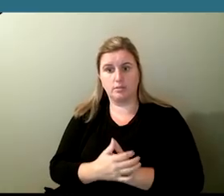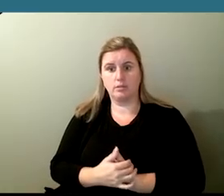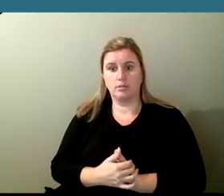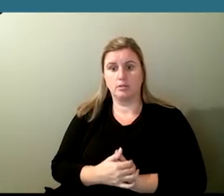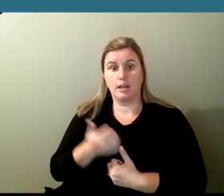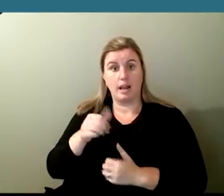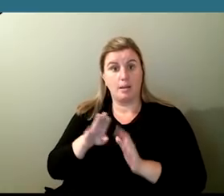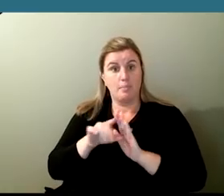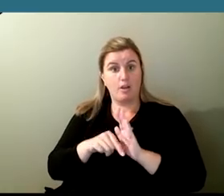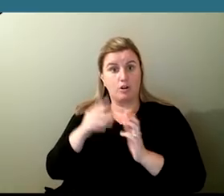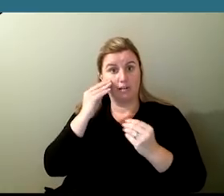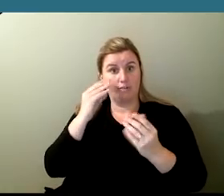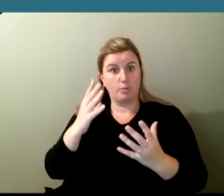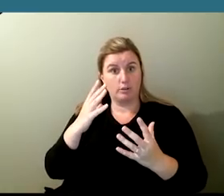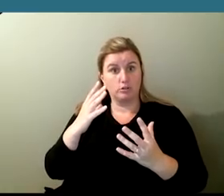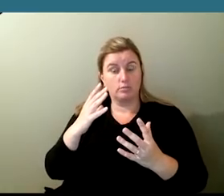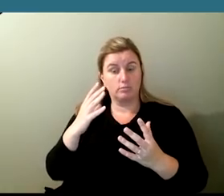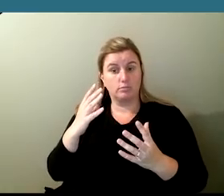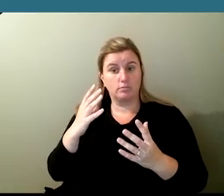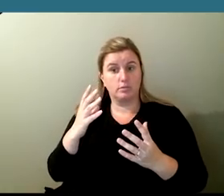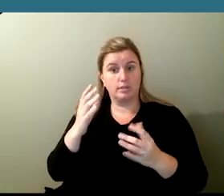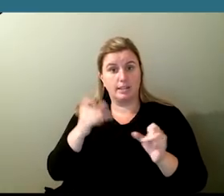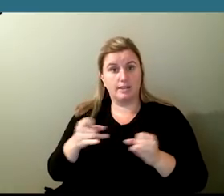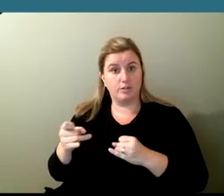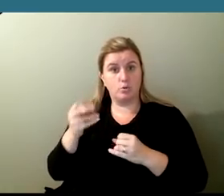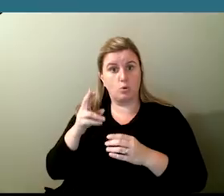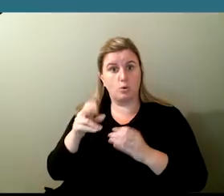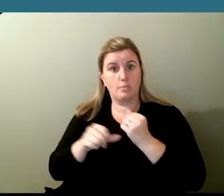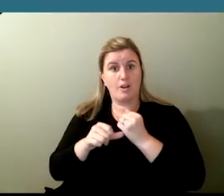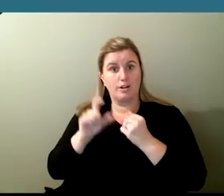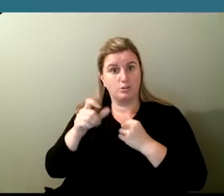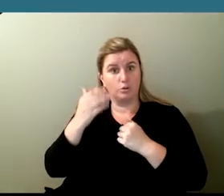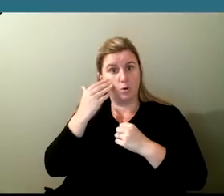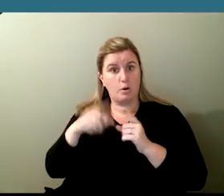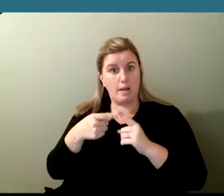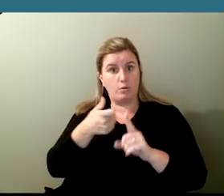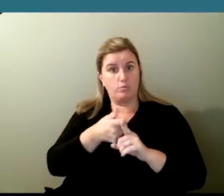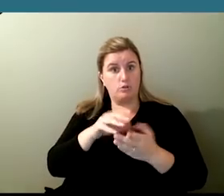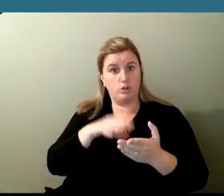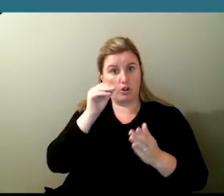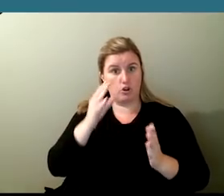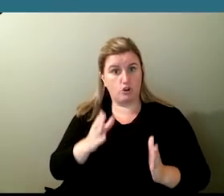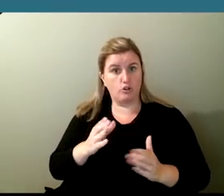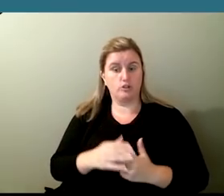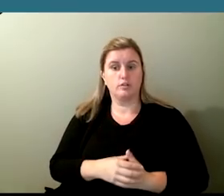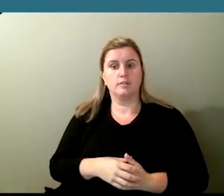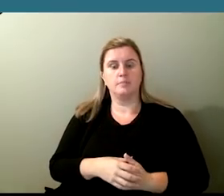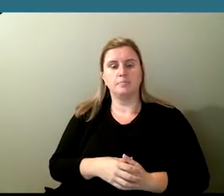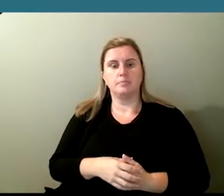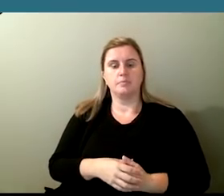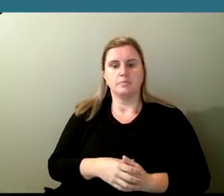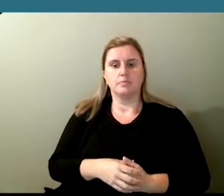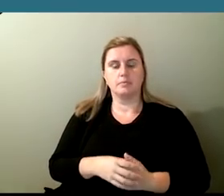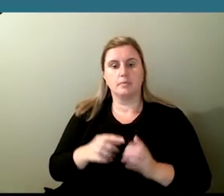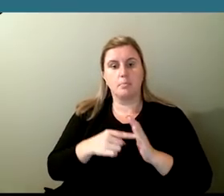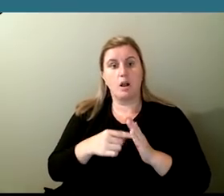background information that the individual or the peer educator needs to know about the learner, perhaps? Modeling, what is it that